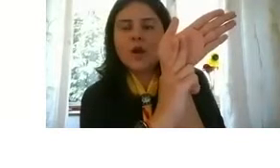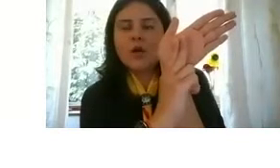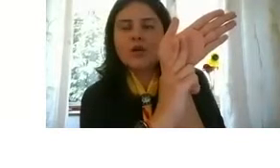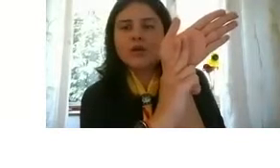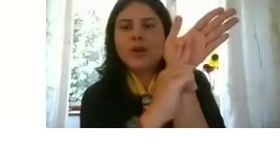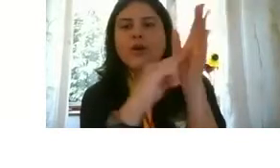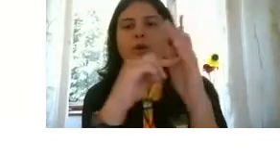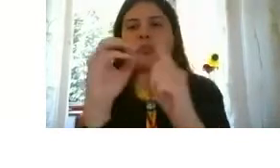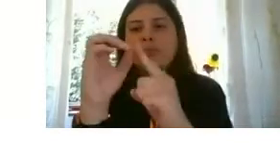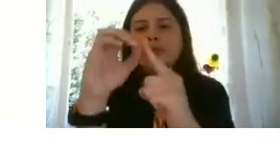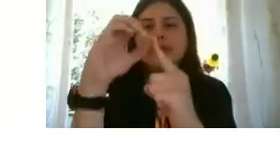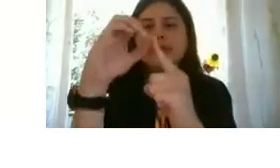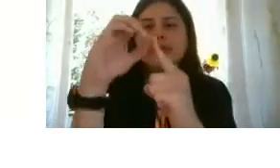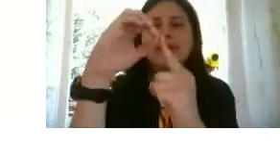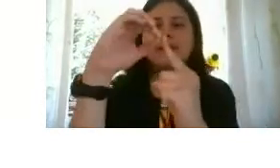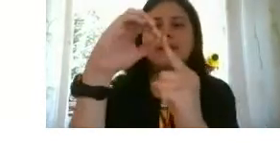O, you know,